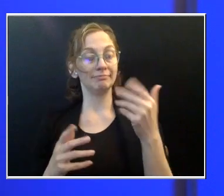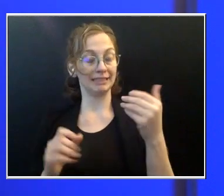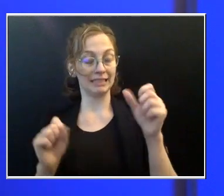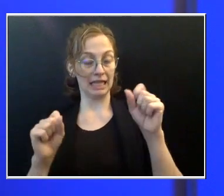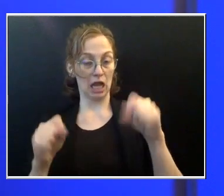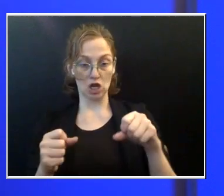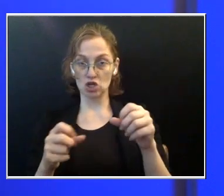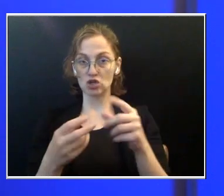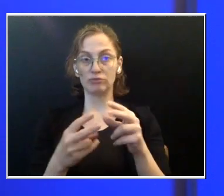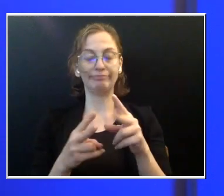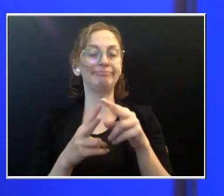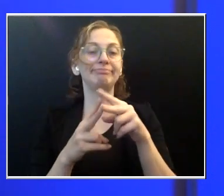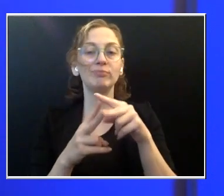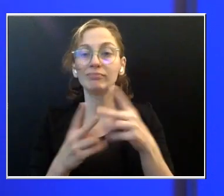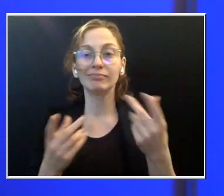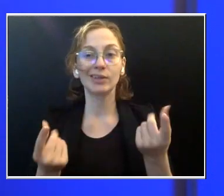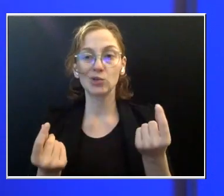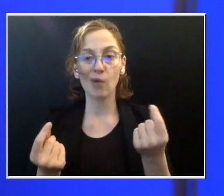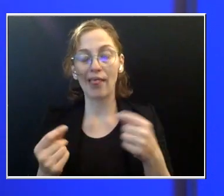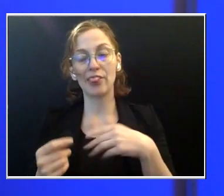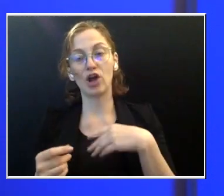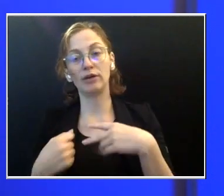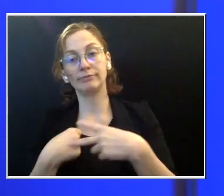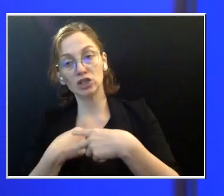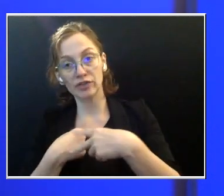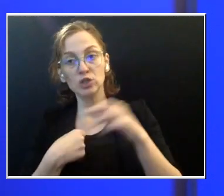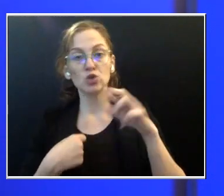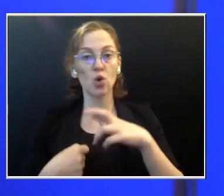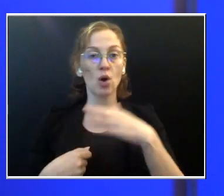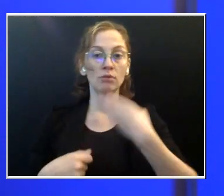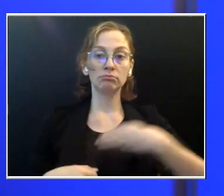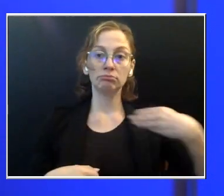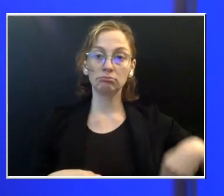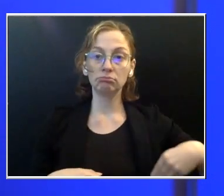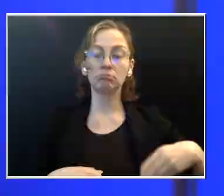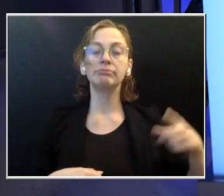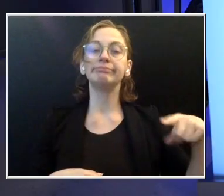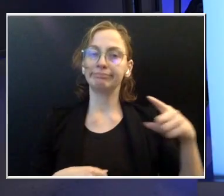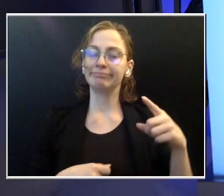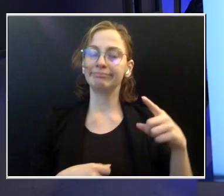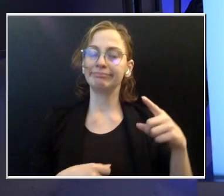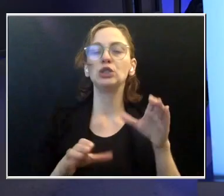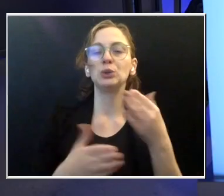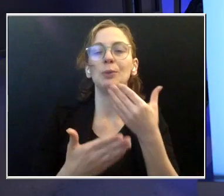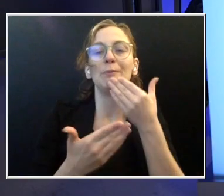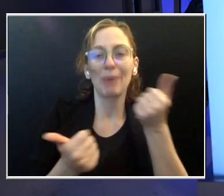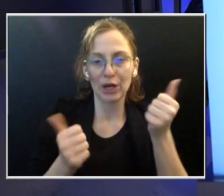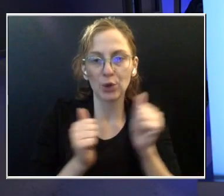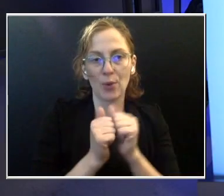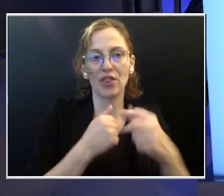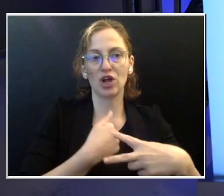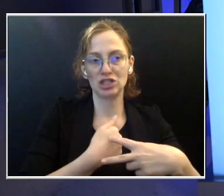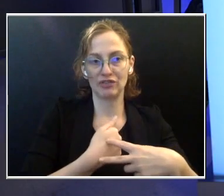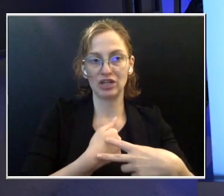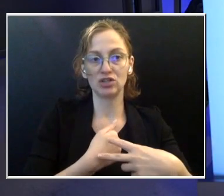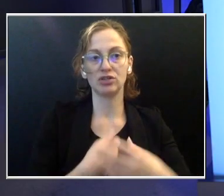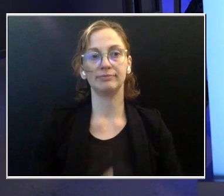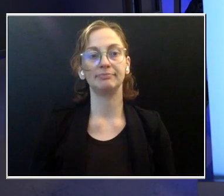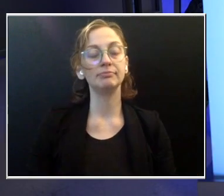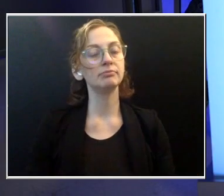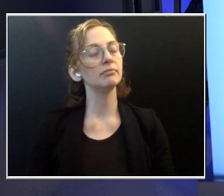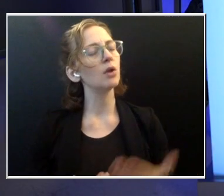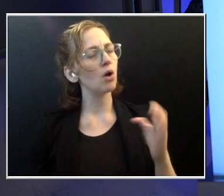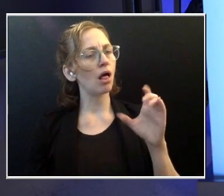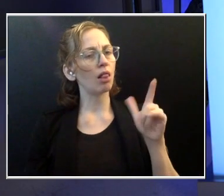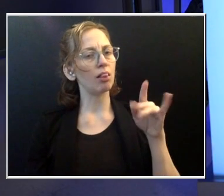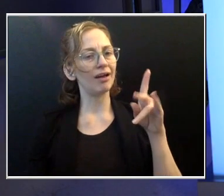that we can measure that are important to patients beyond survival are better with breast conservation. So Claudia, you hear this as an option. How did you feel about your